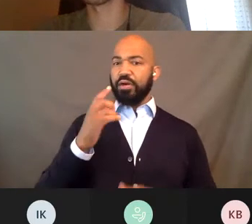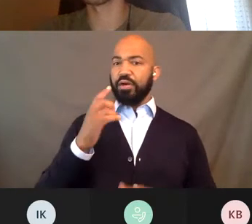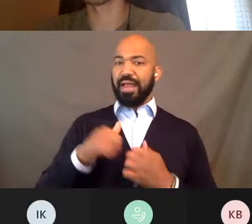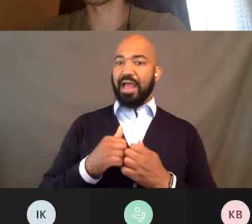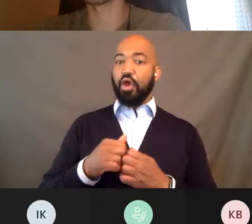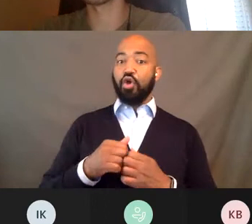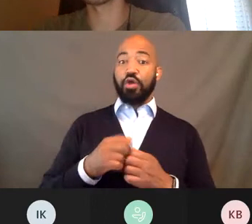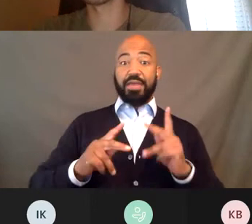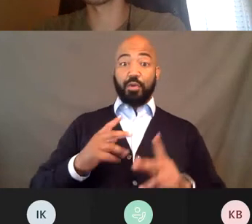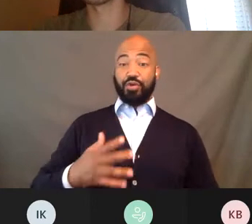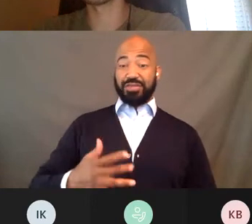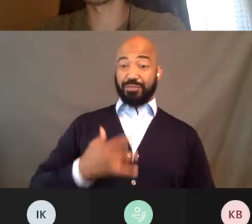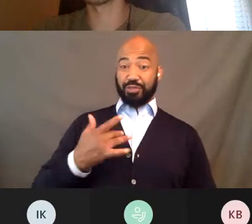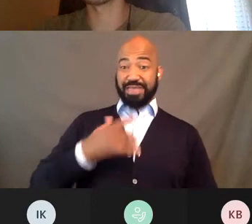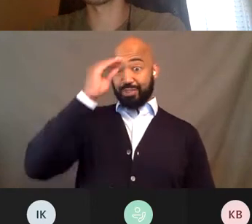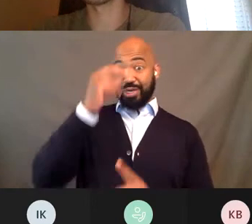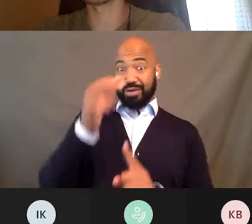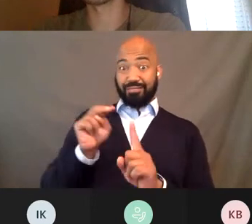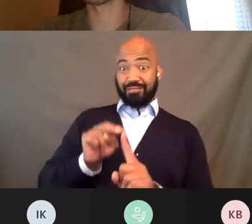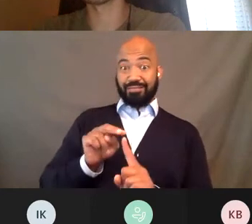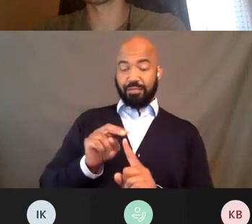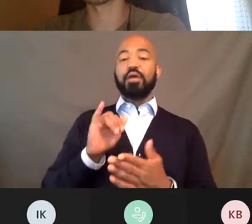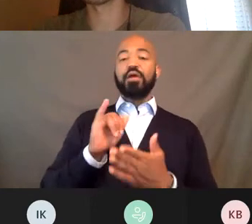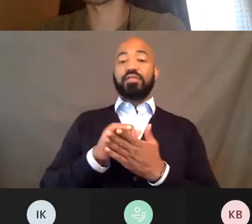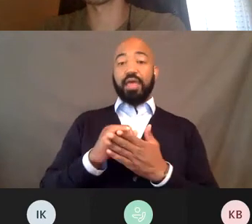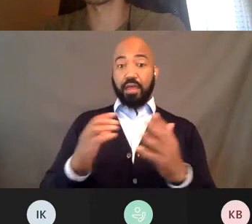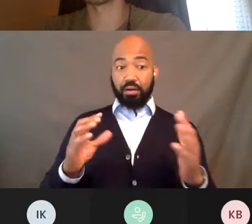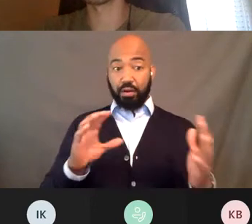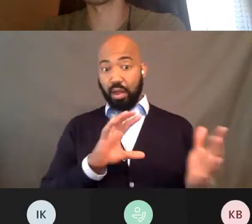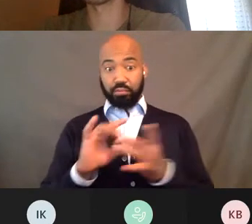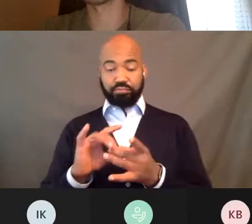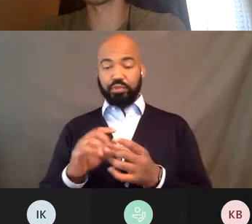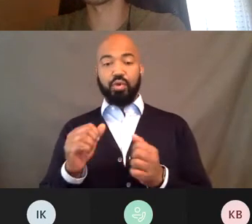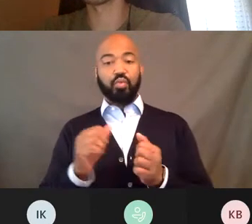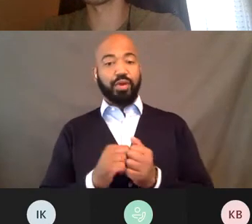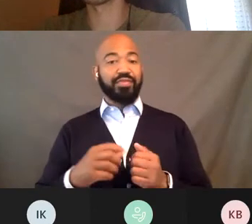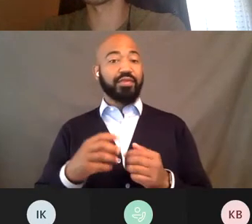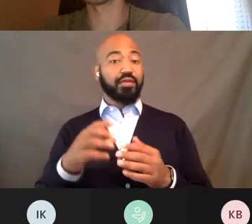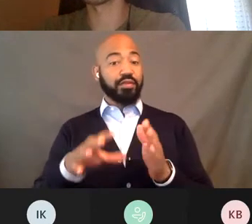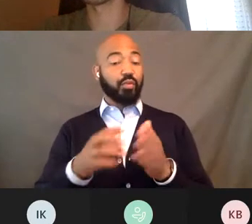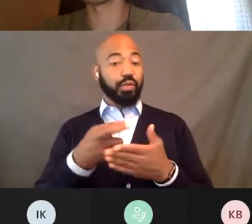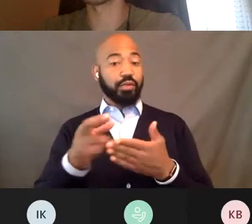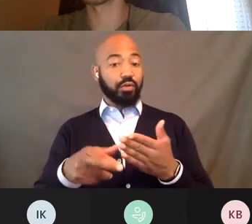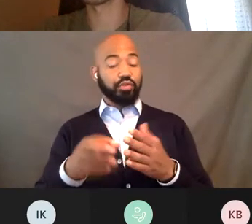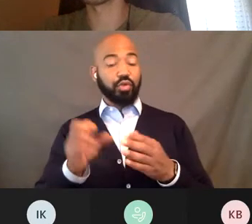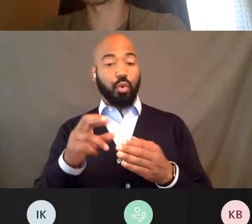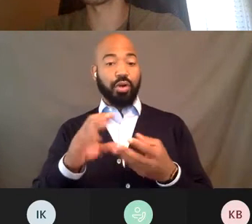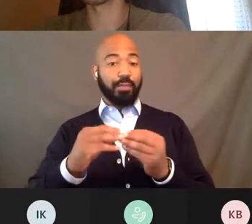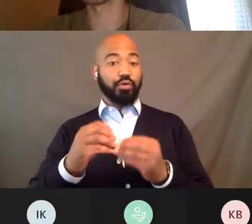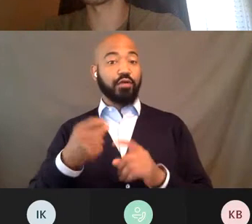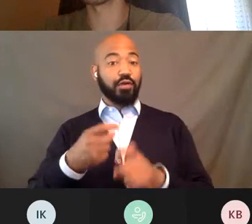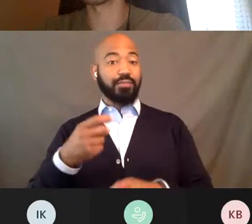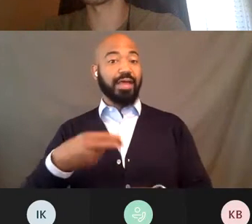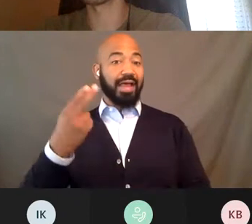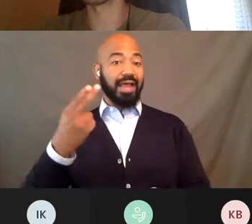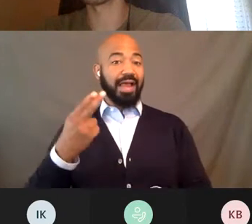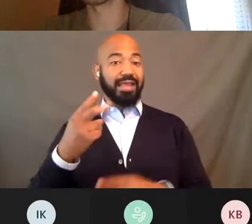what we've actually seen. And that doesn't mean that the high injury network